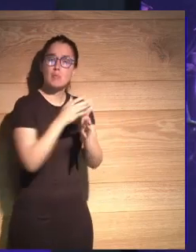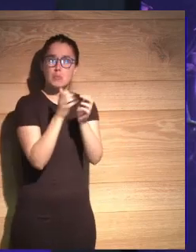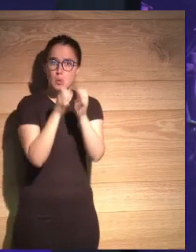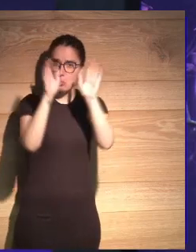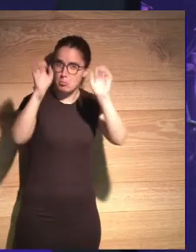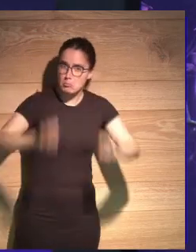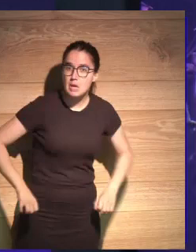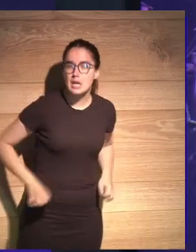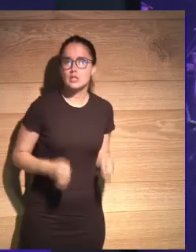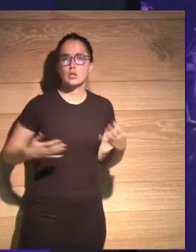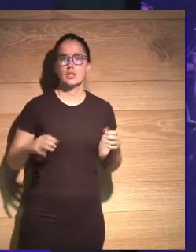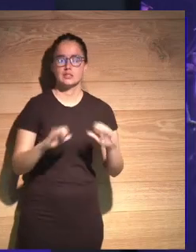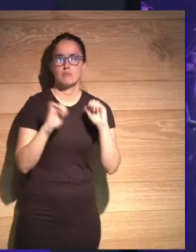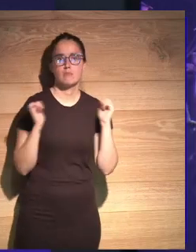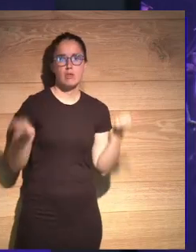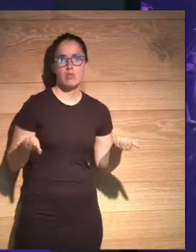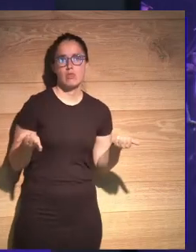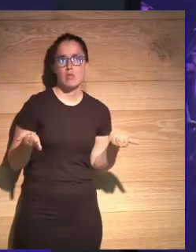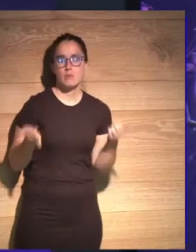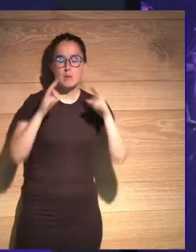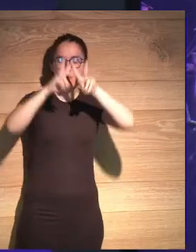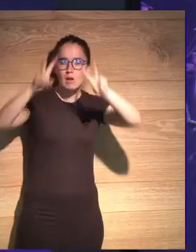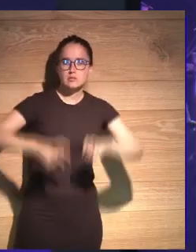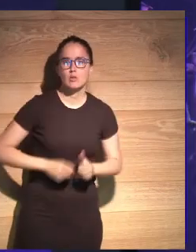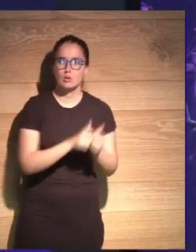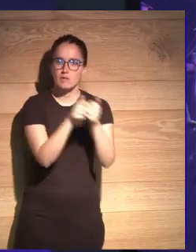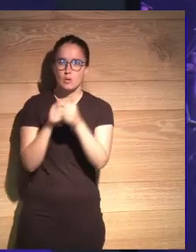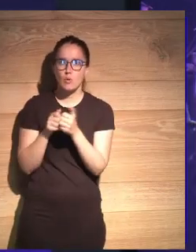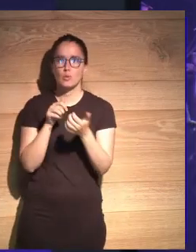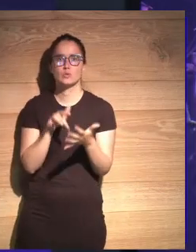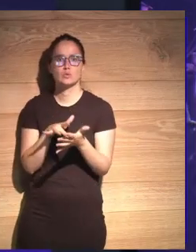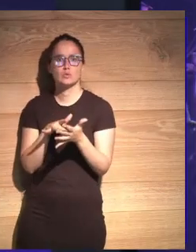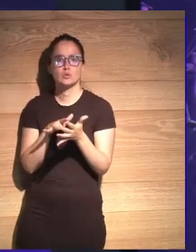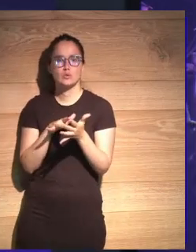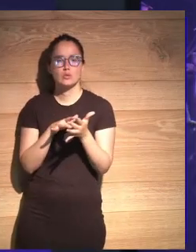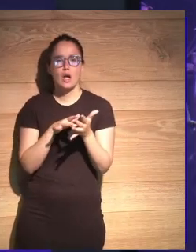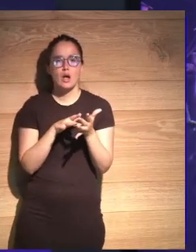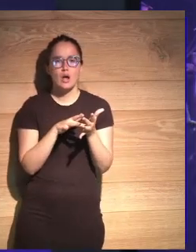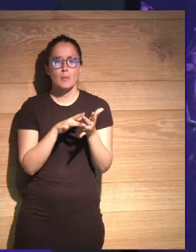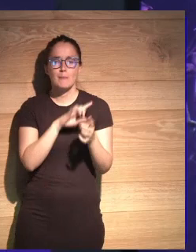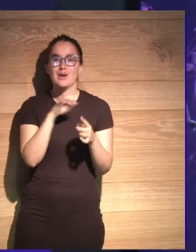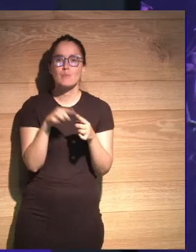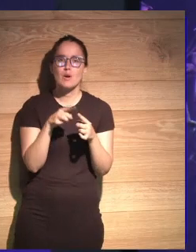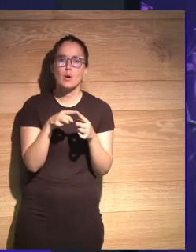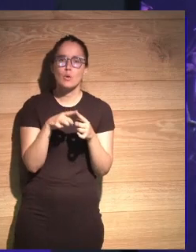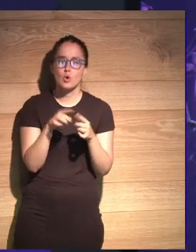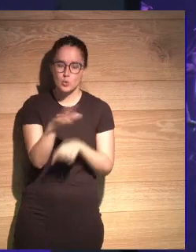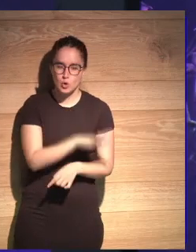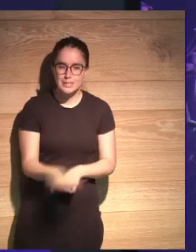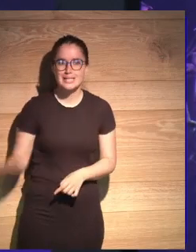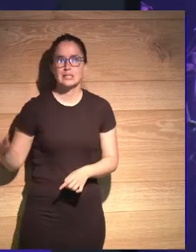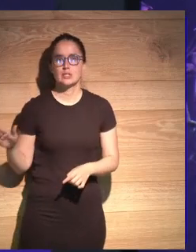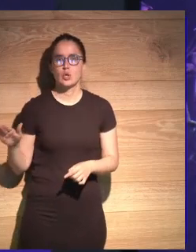linguistics. And then a teacher, one of my teachers, the professors, offered me to